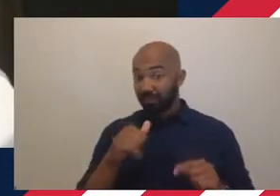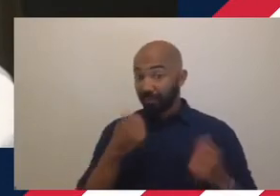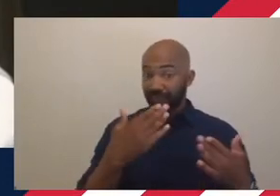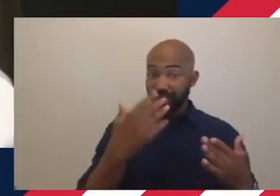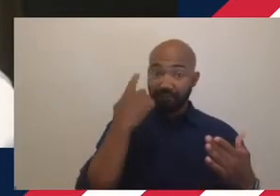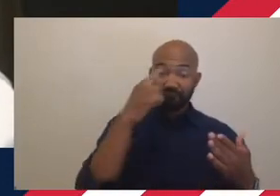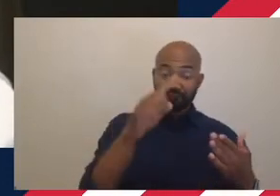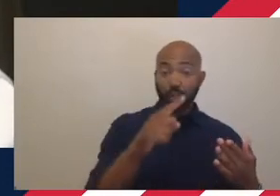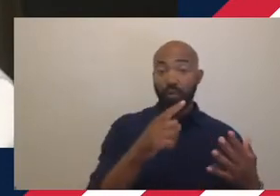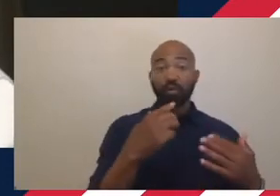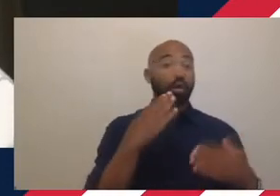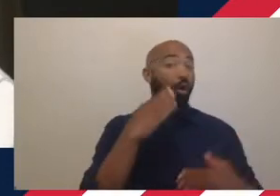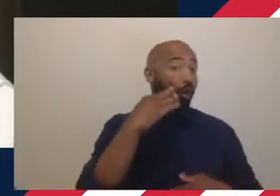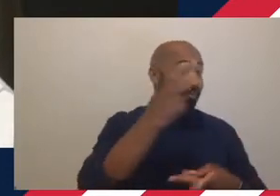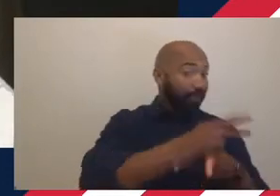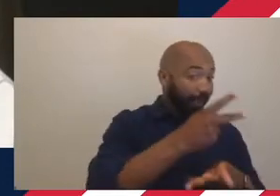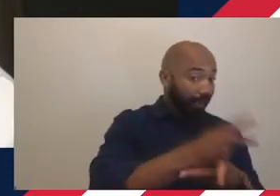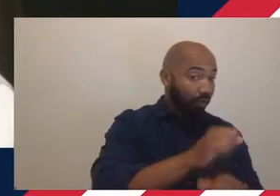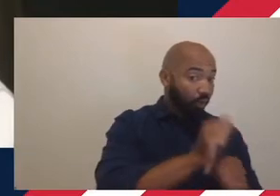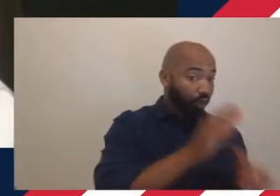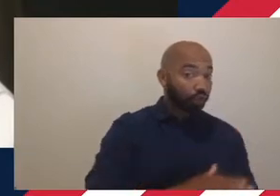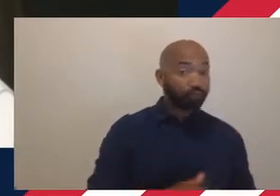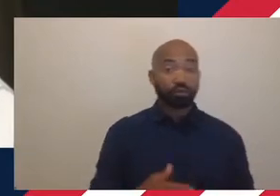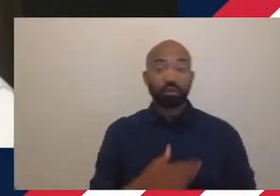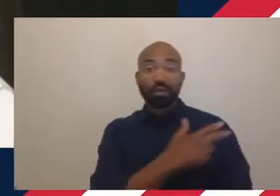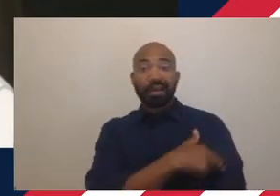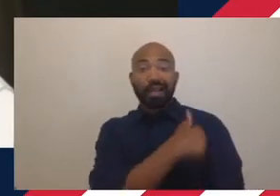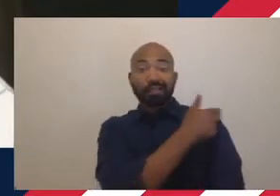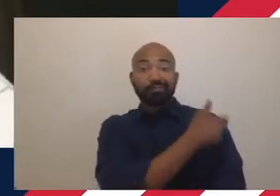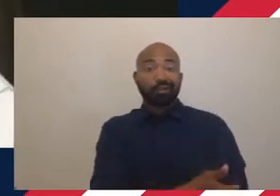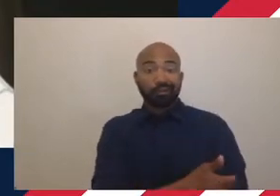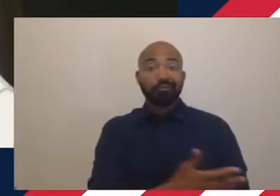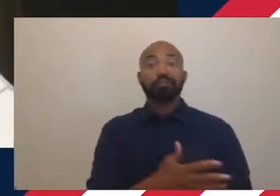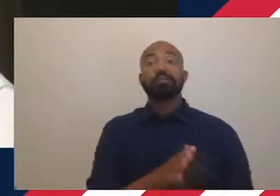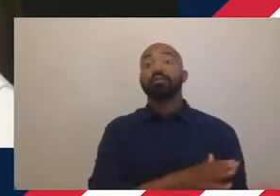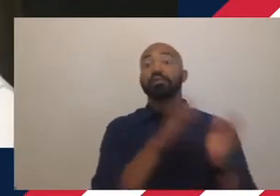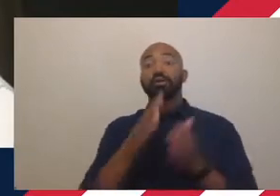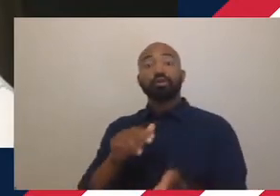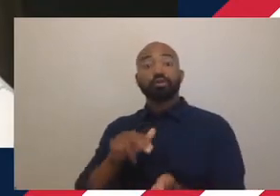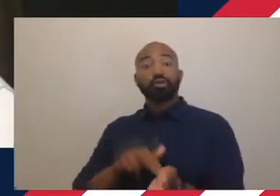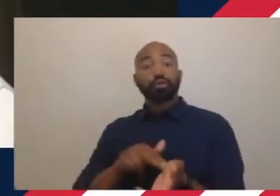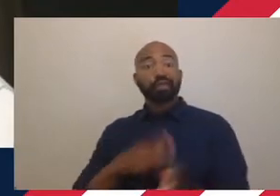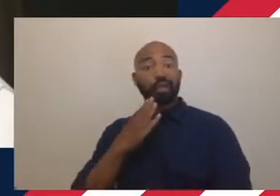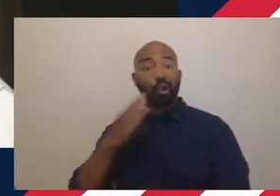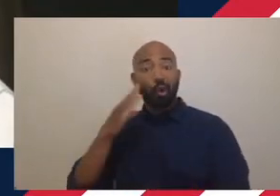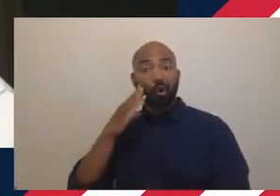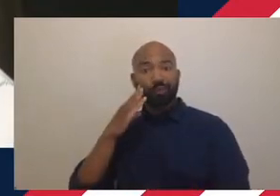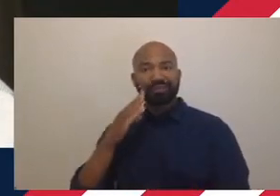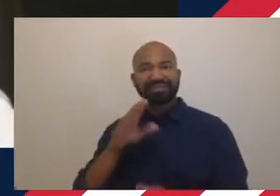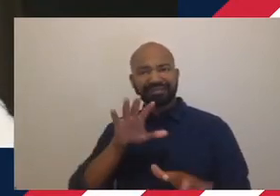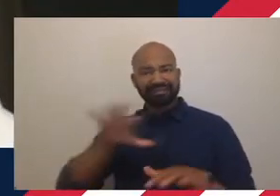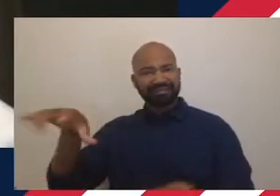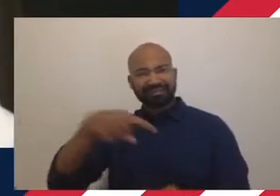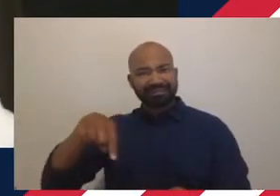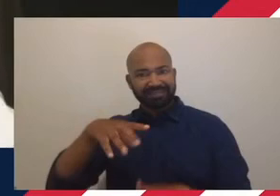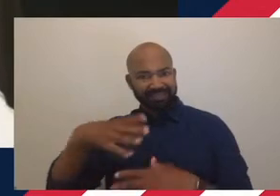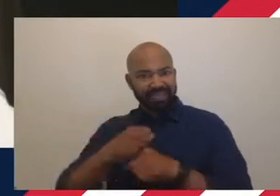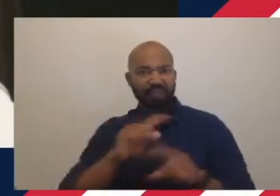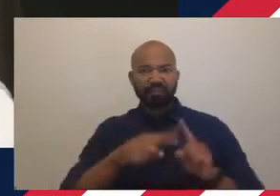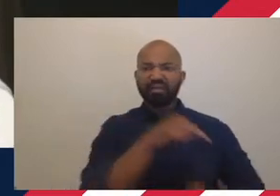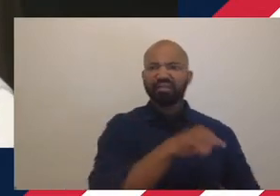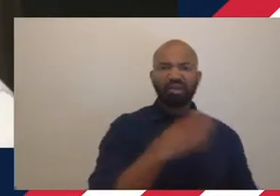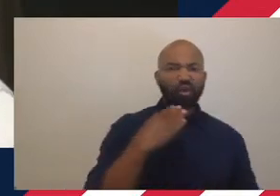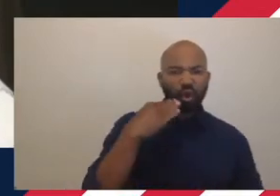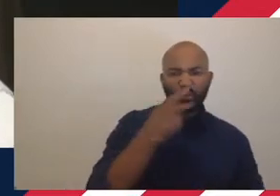and nursing homes, often to the detriment of home care workers. What has the shortage